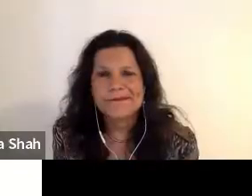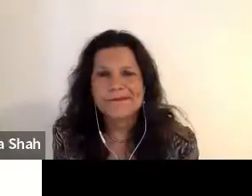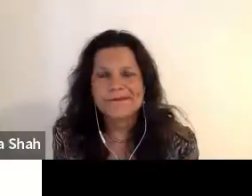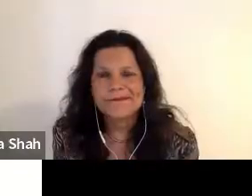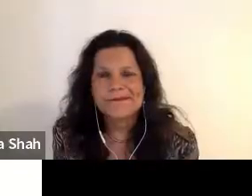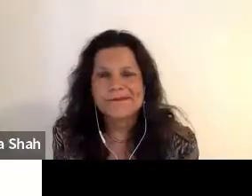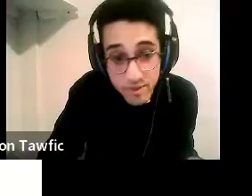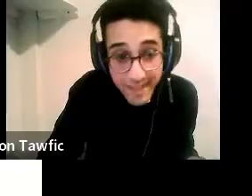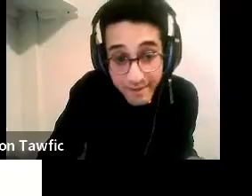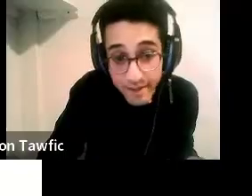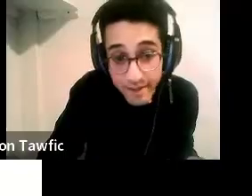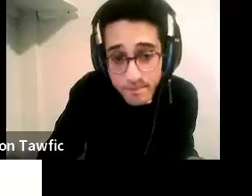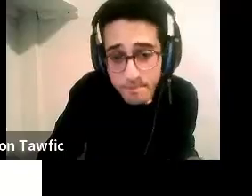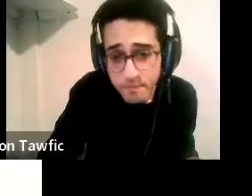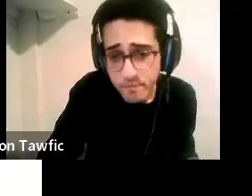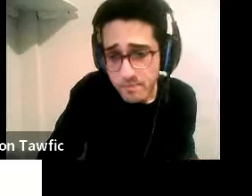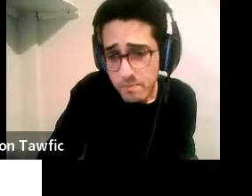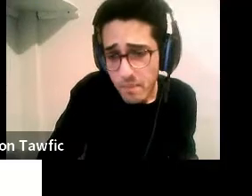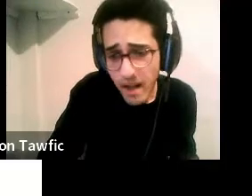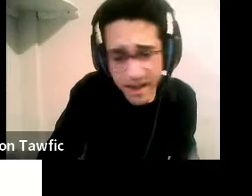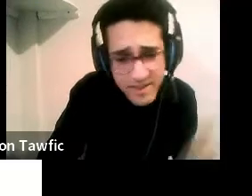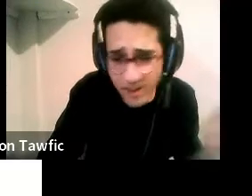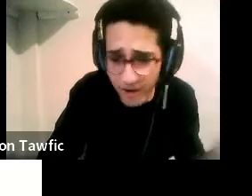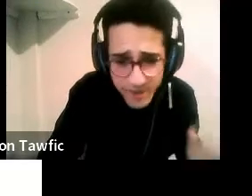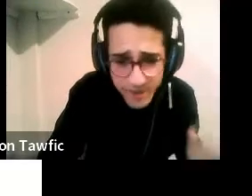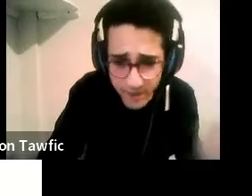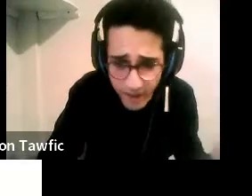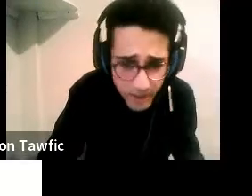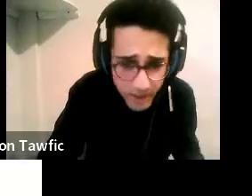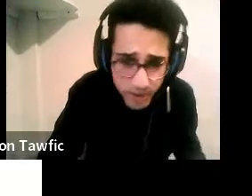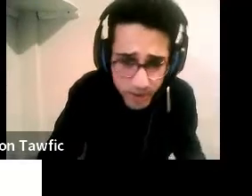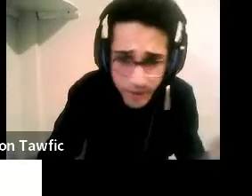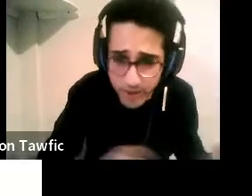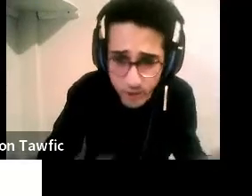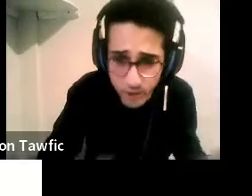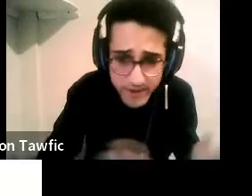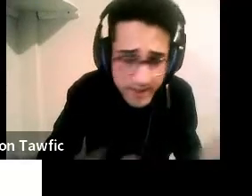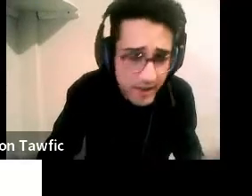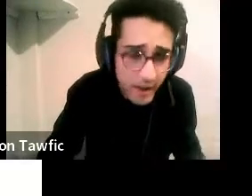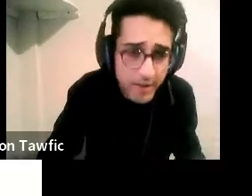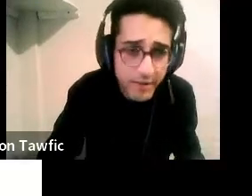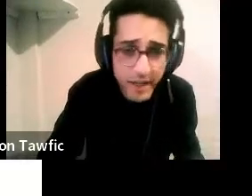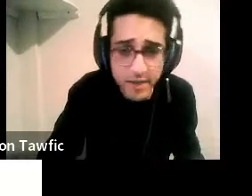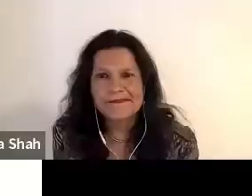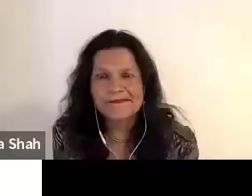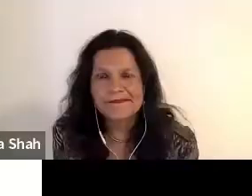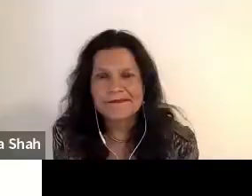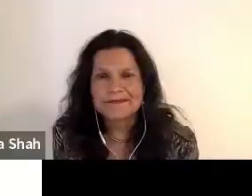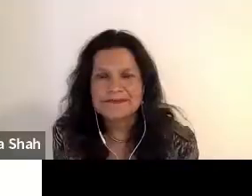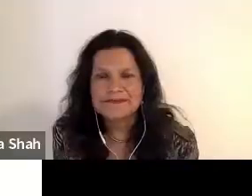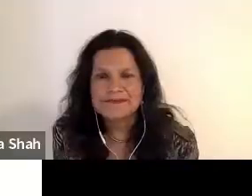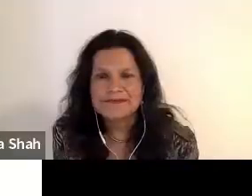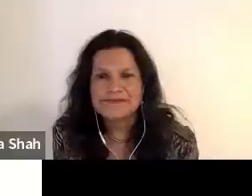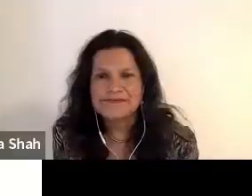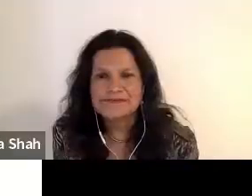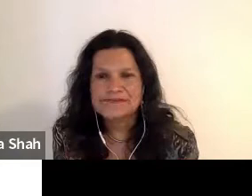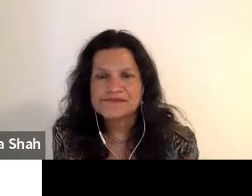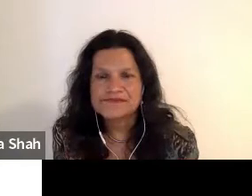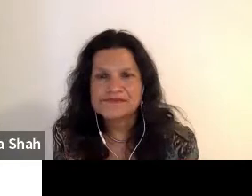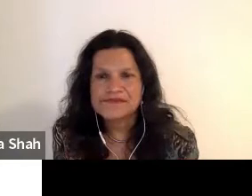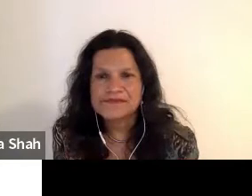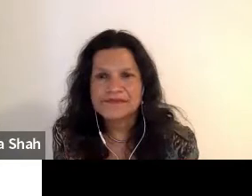of a gift that keeps on giving. Sarah is not the only one who enjoys these kinds of relations with so-called